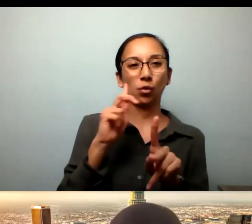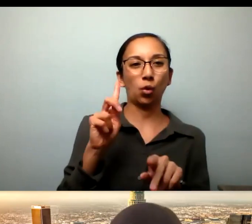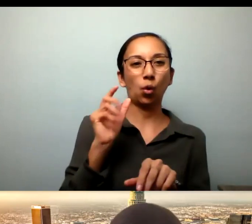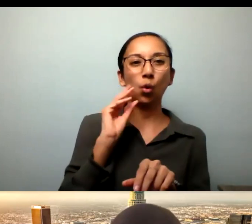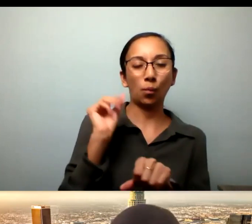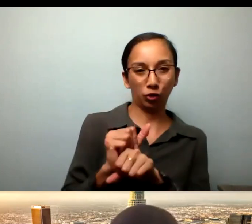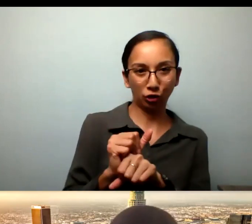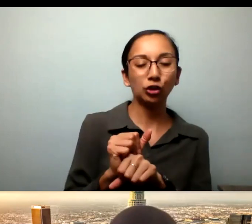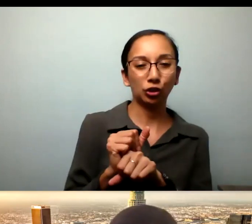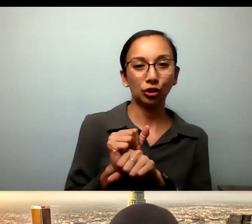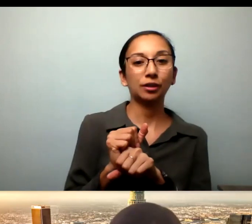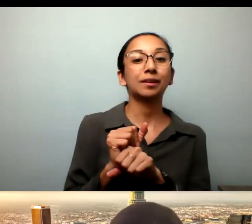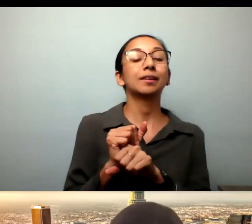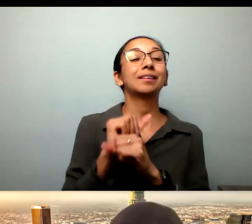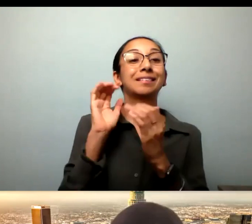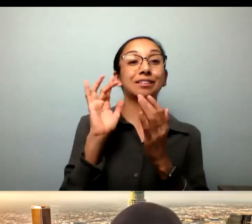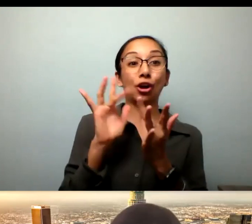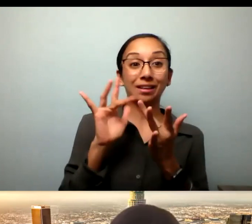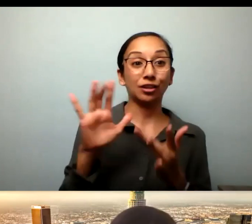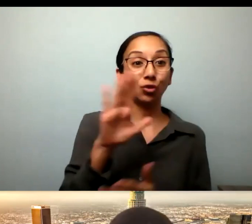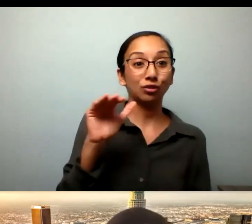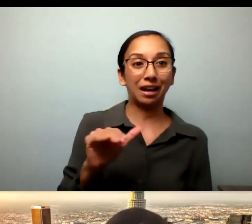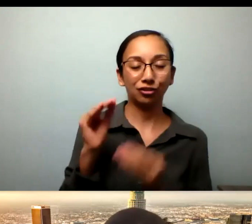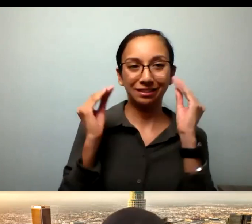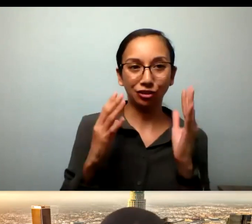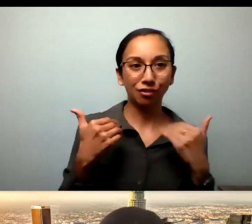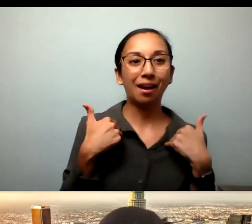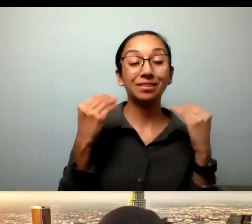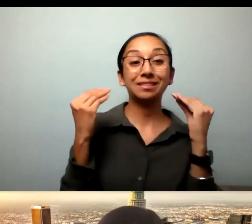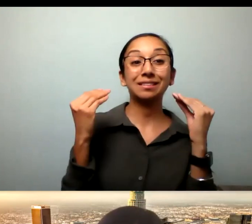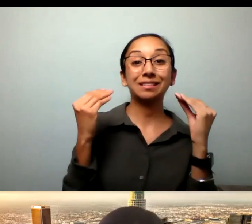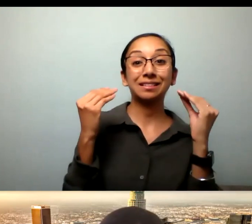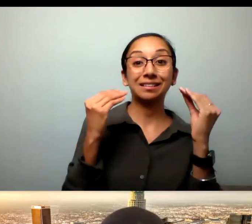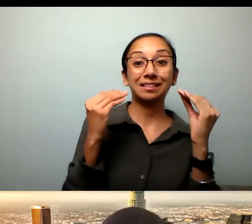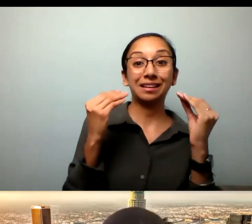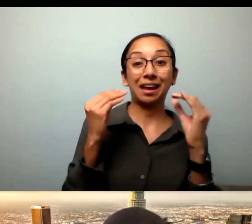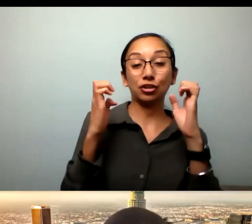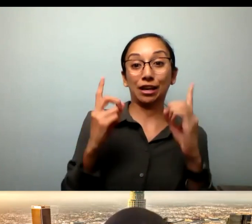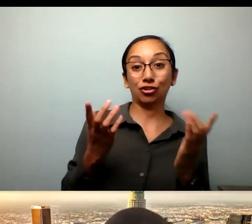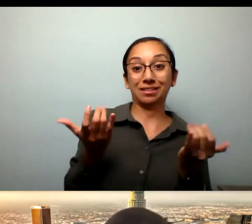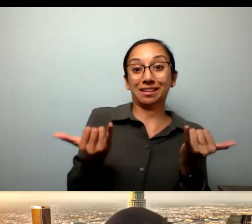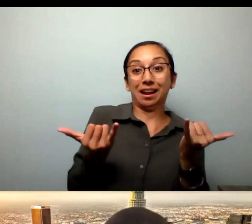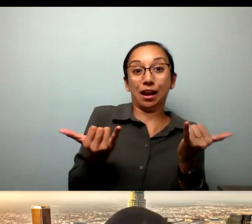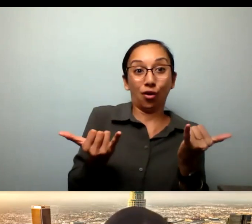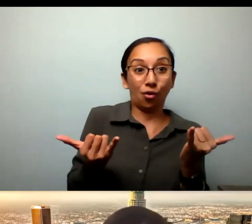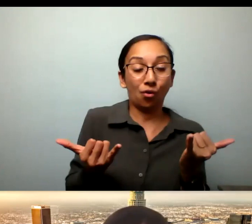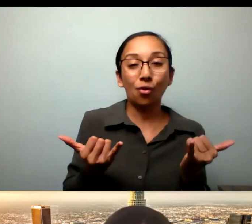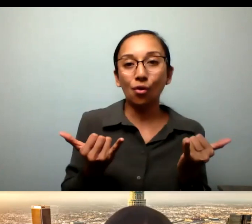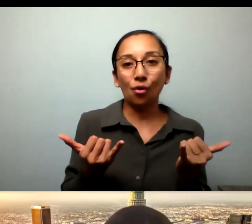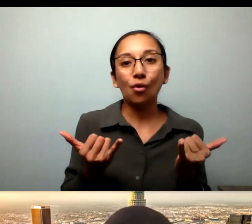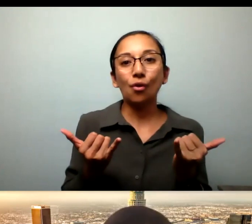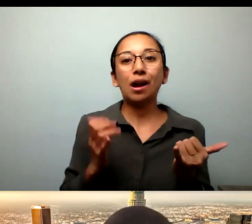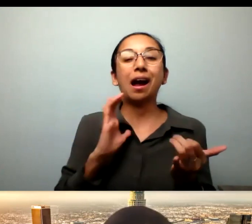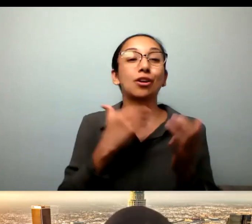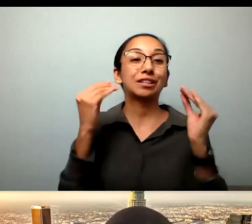foremost, contact your child's teacher, right? We have educators on the call today. Our teachers are always know our students